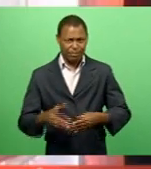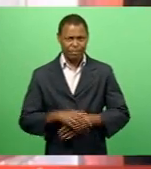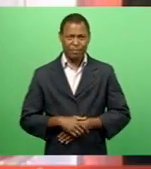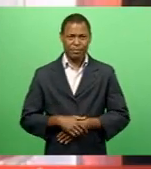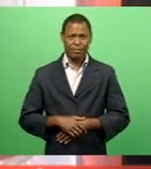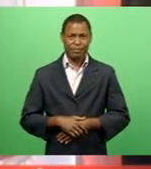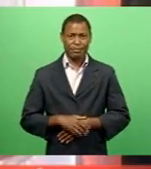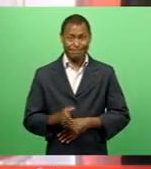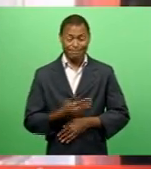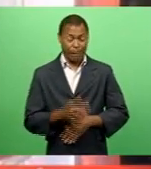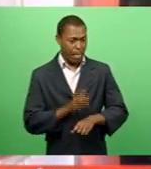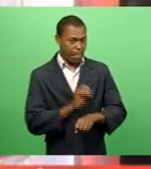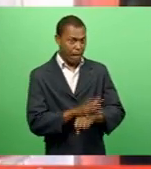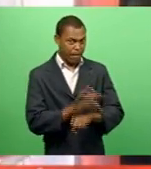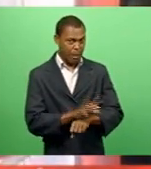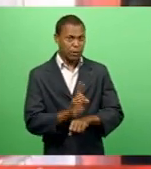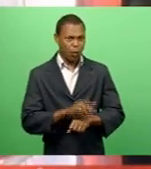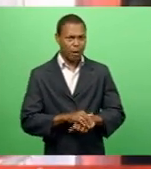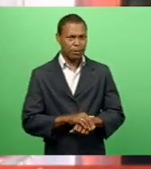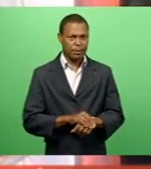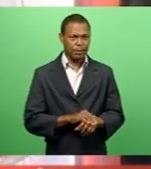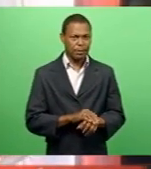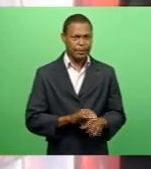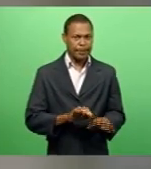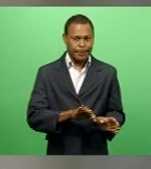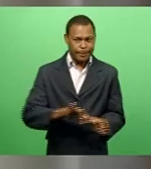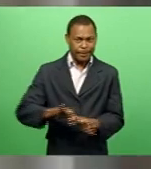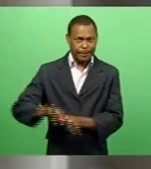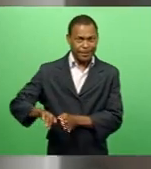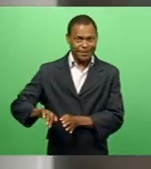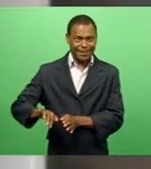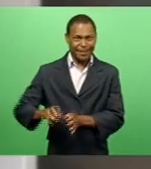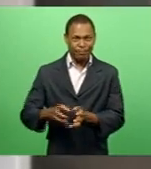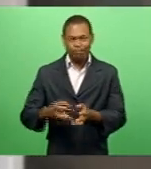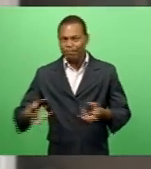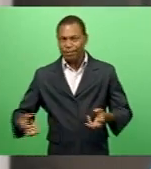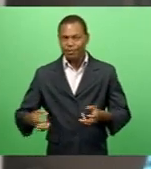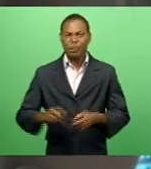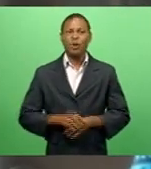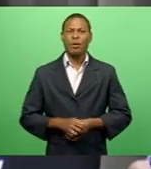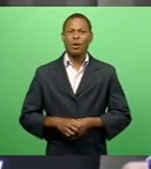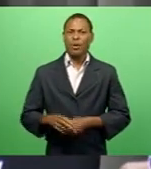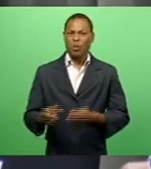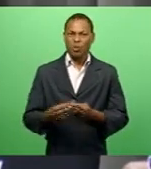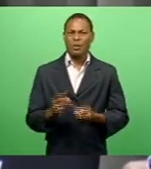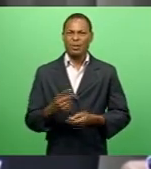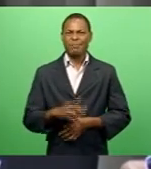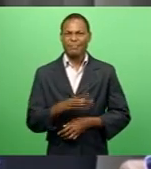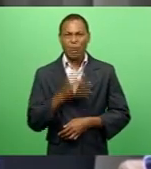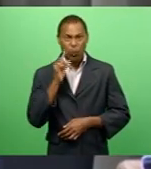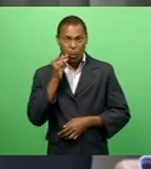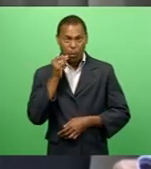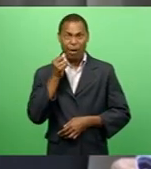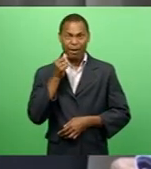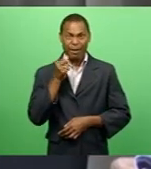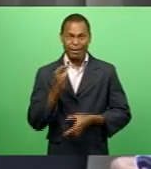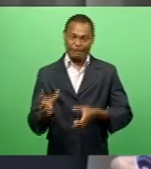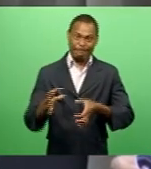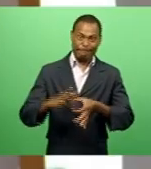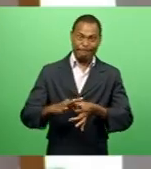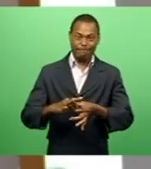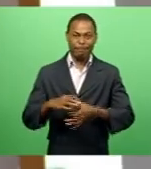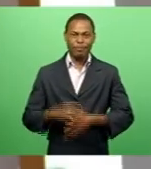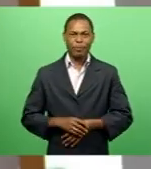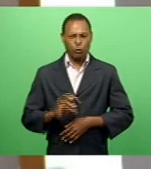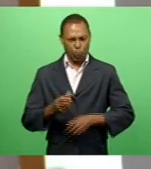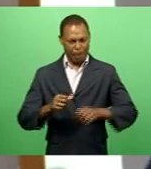to abstain from party affairs due to allegations of involvement with former leader Sitiveni Rambuka. Andiliti claims that party president